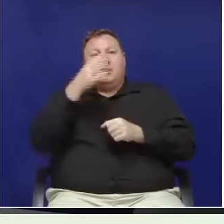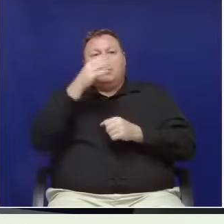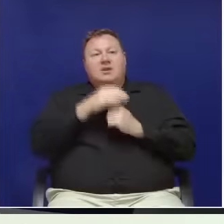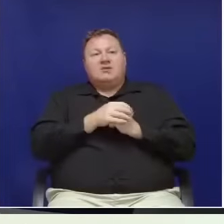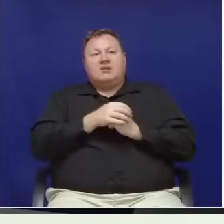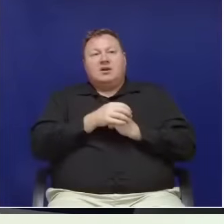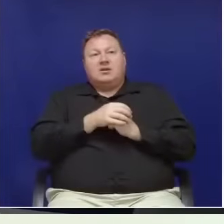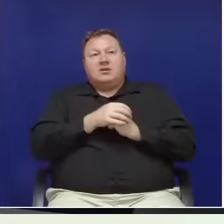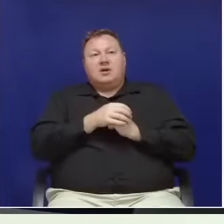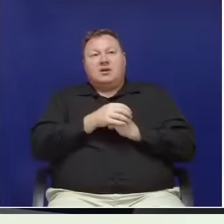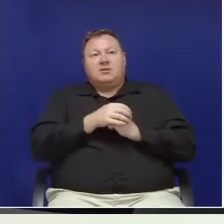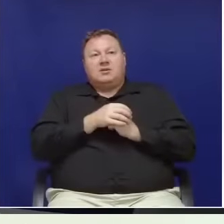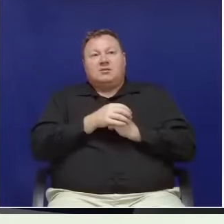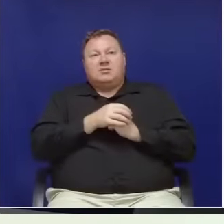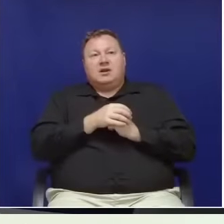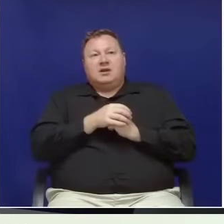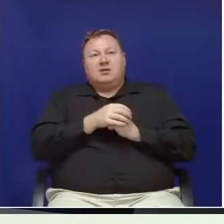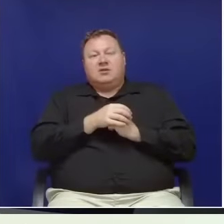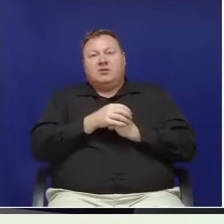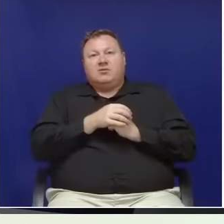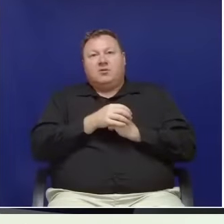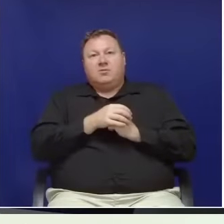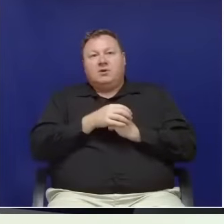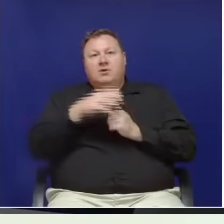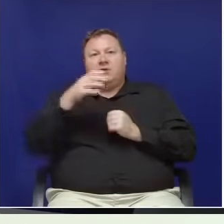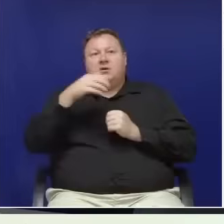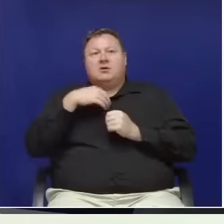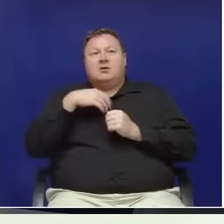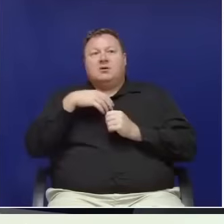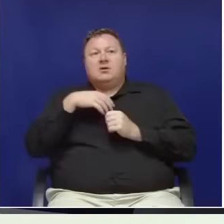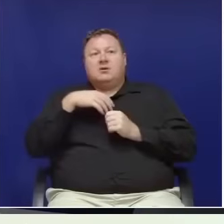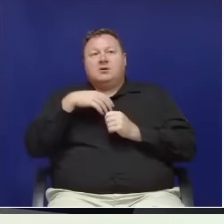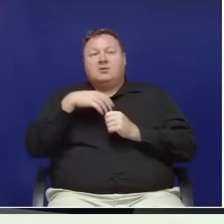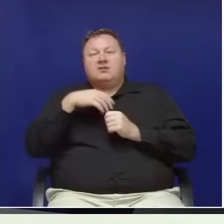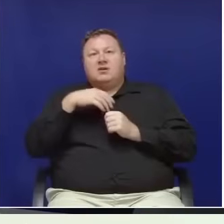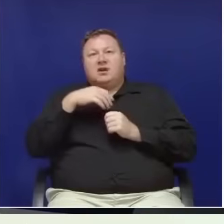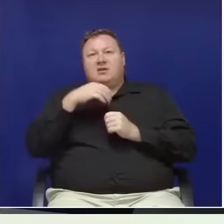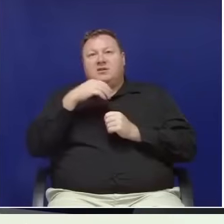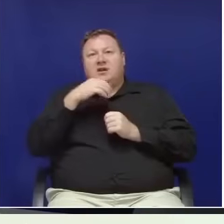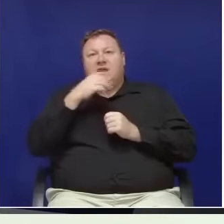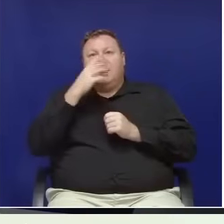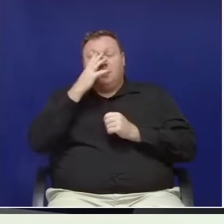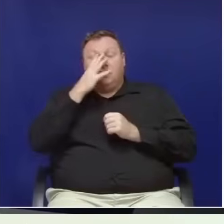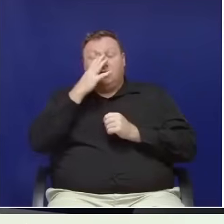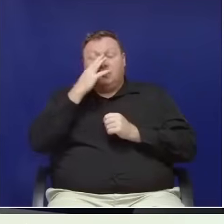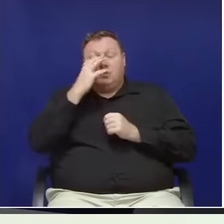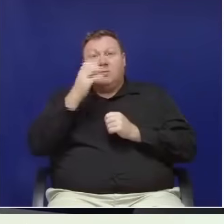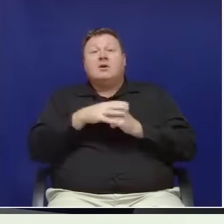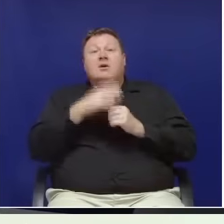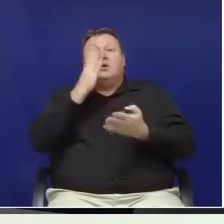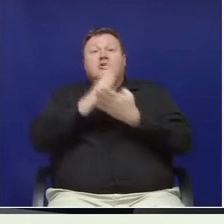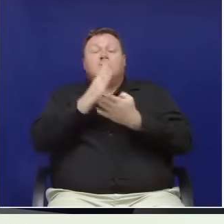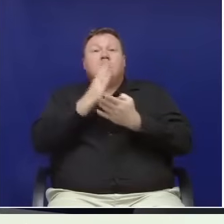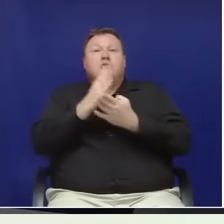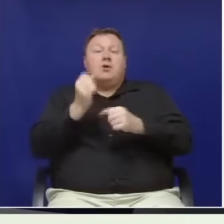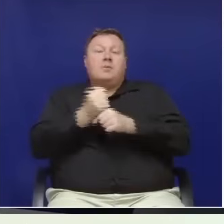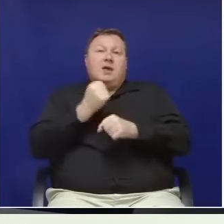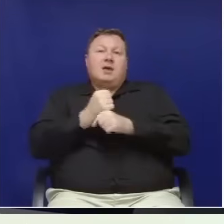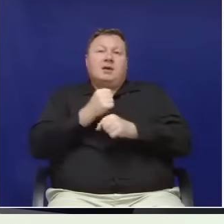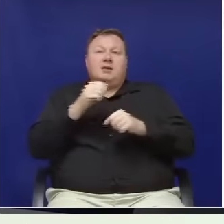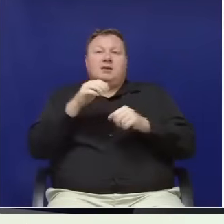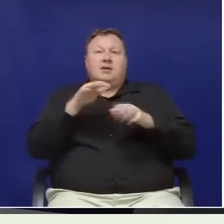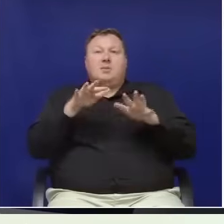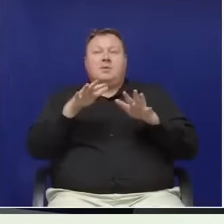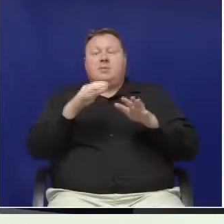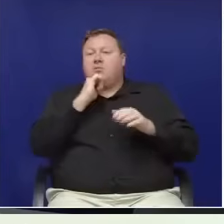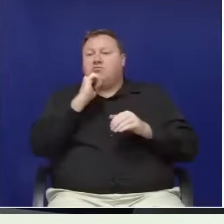are immediately flagged, preventing fraudulent or erroneous payouts. The